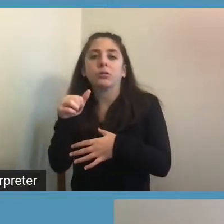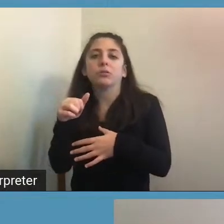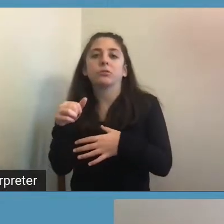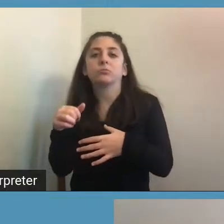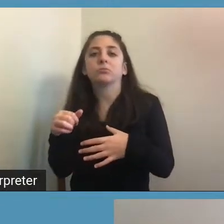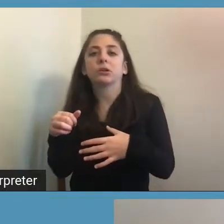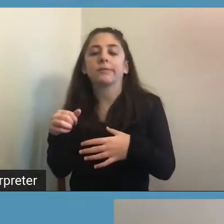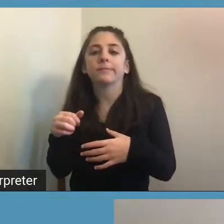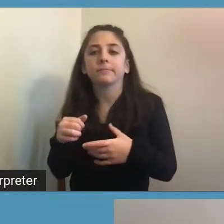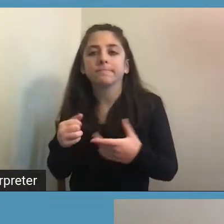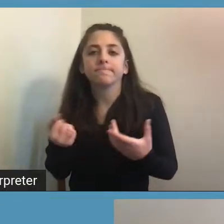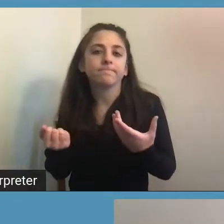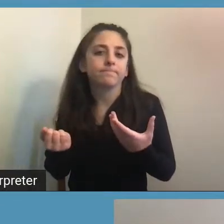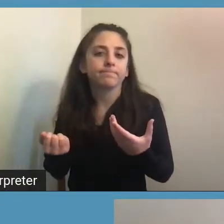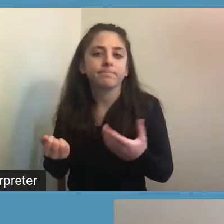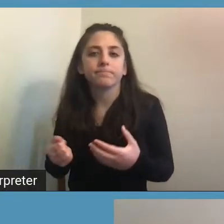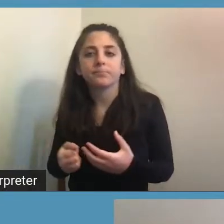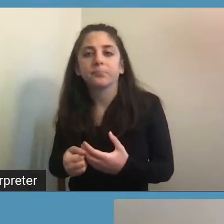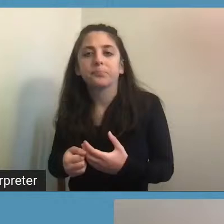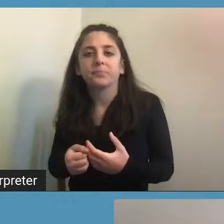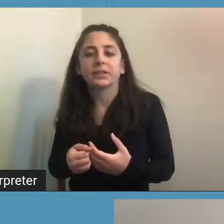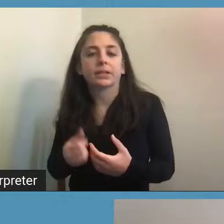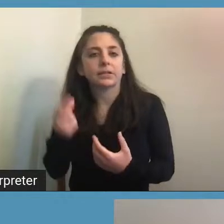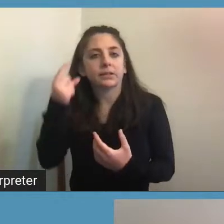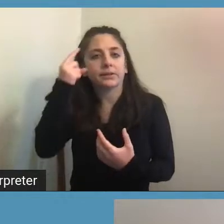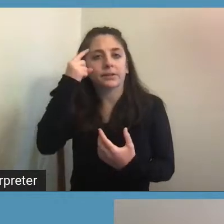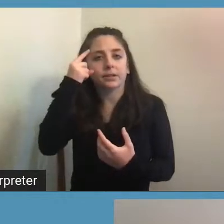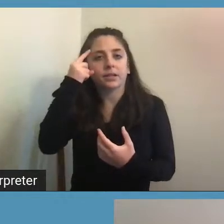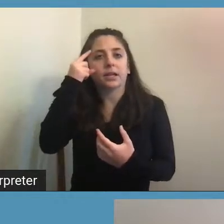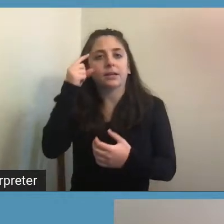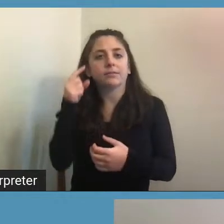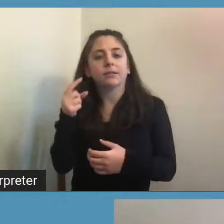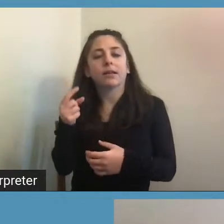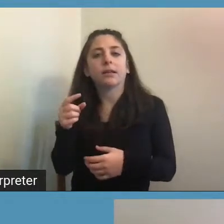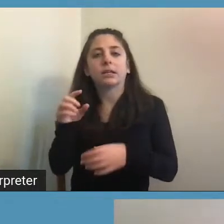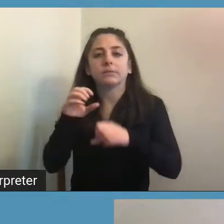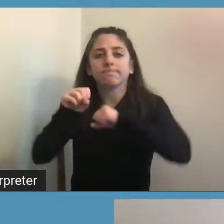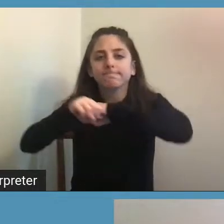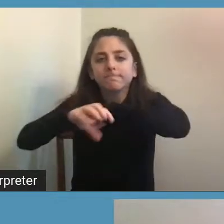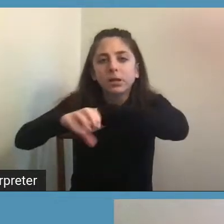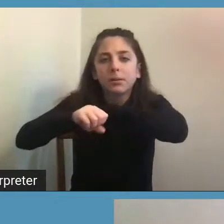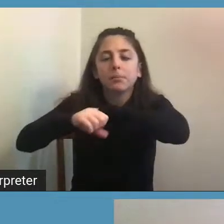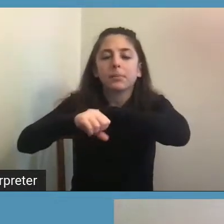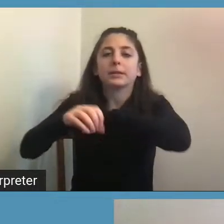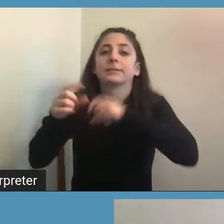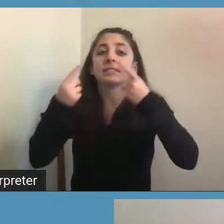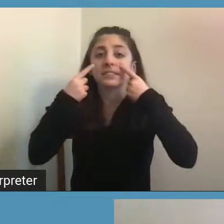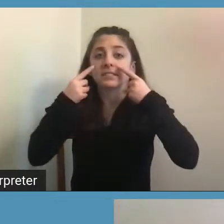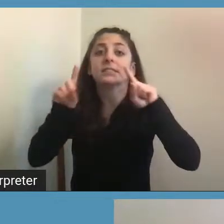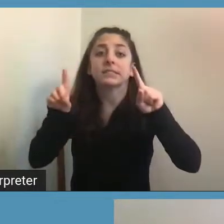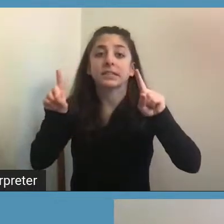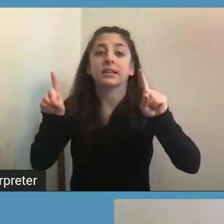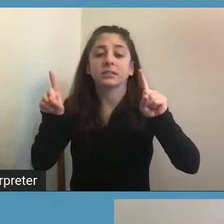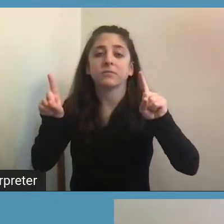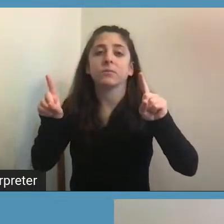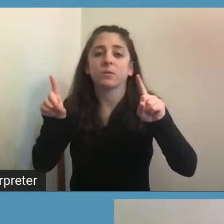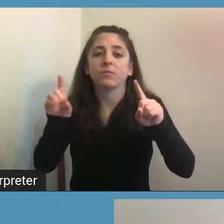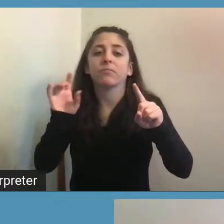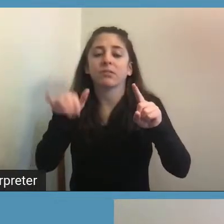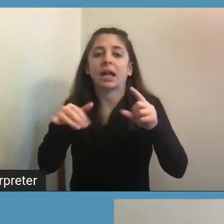I think that's how longer term campaigns can do best, because you're not feeling as forced